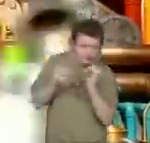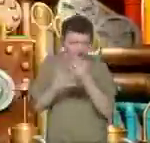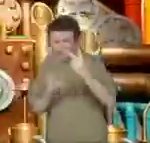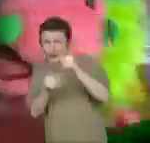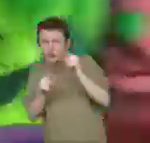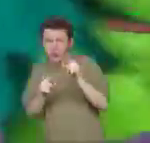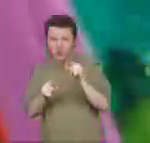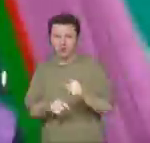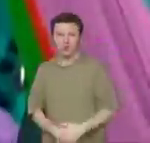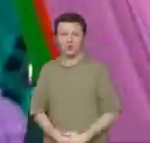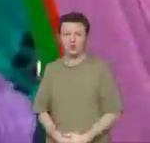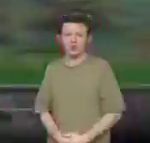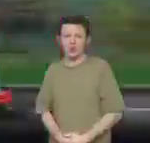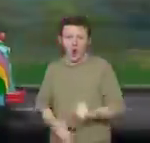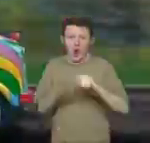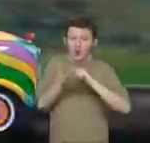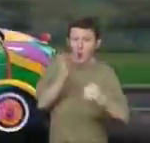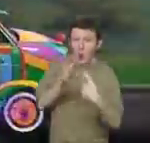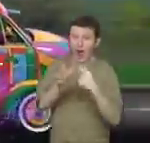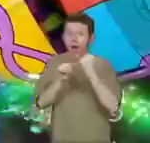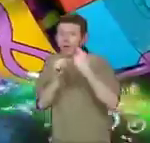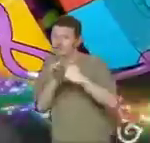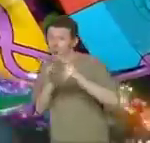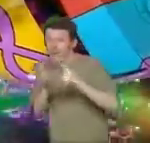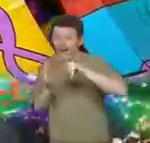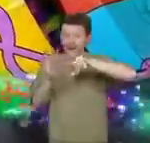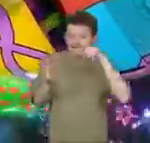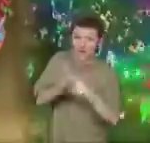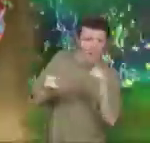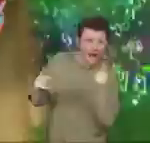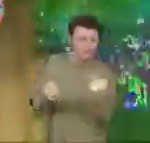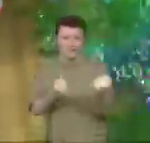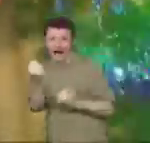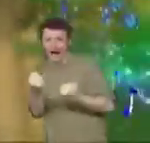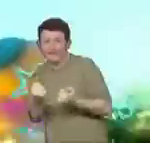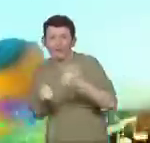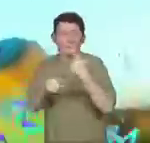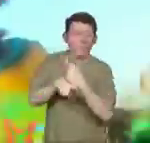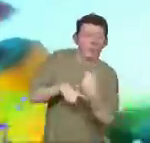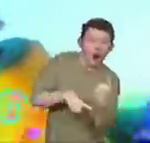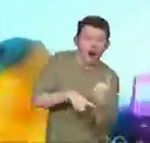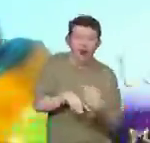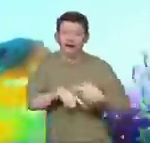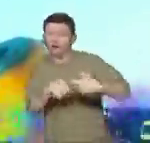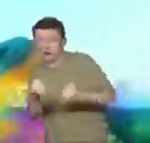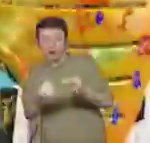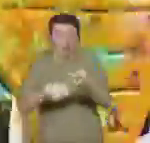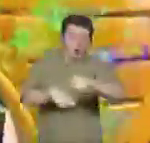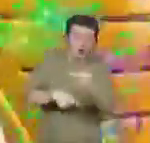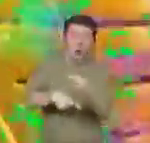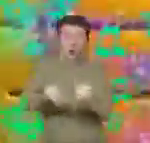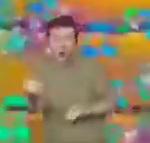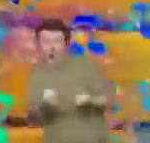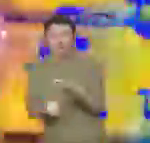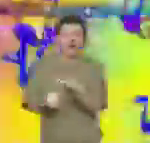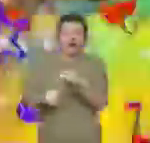you. When Tula, Hooba, Iva, whoever is the driver, turns the key with a 1, 2, 3,